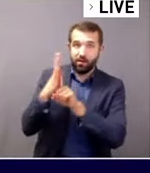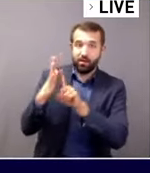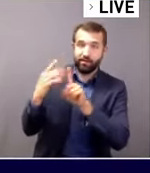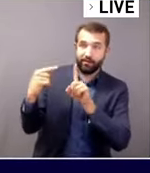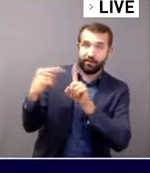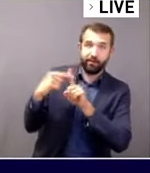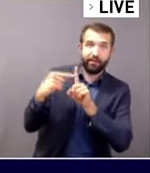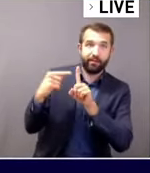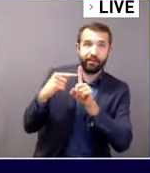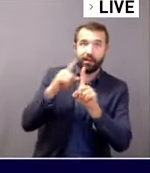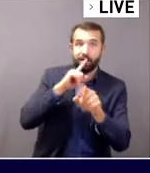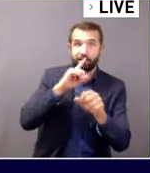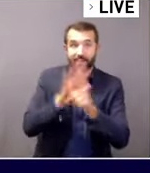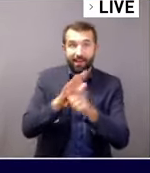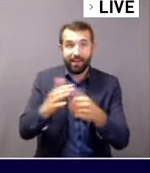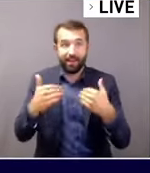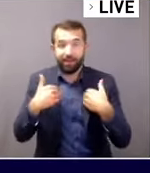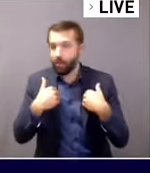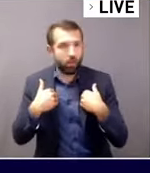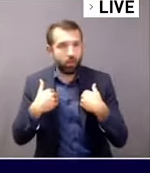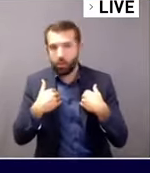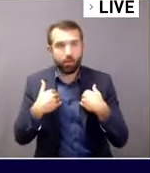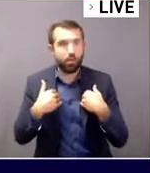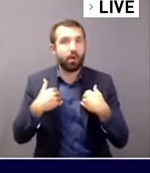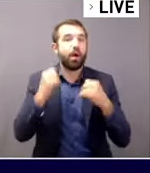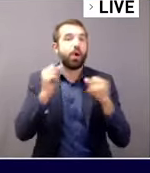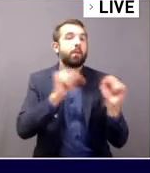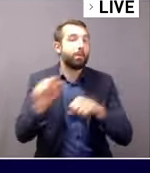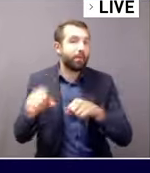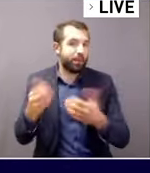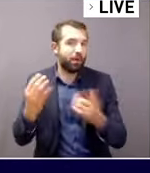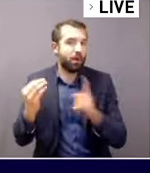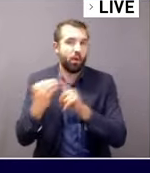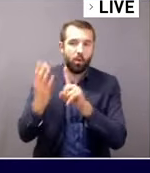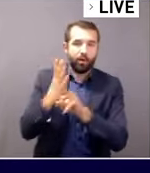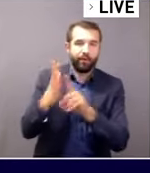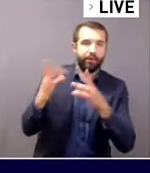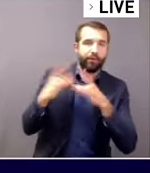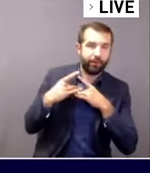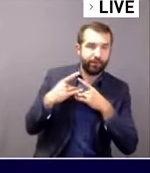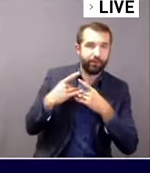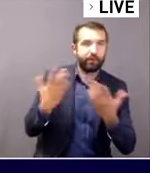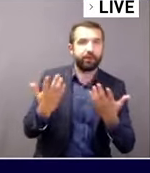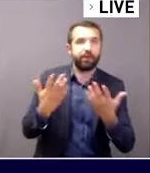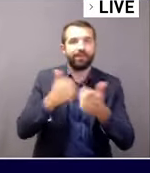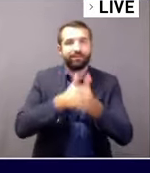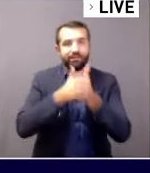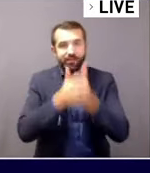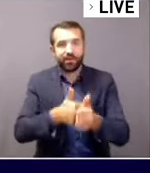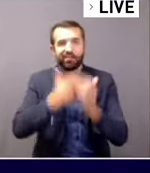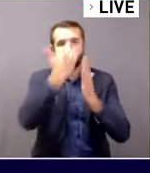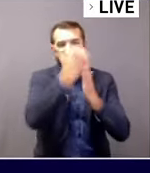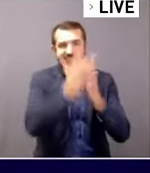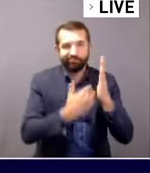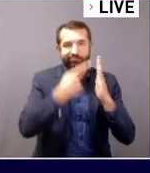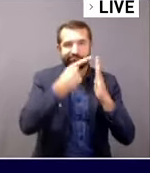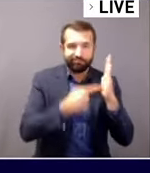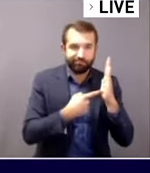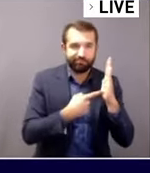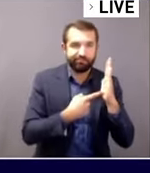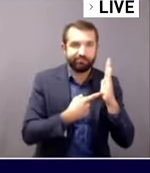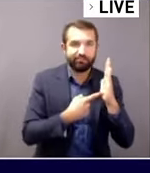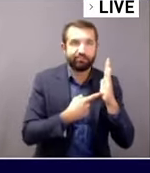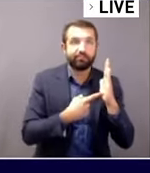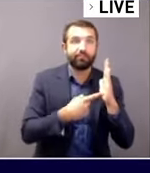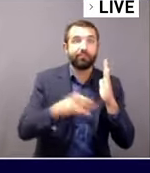been exposed. So it's going to be a balance. All this guidance document says is that if a school official, in